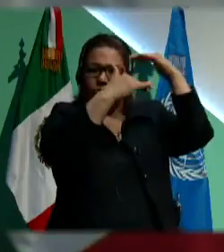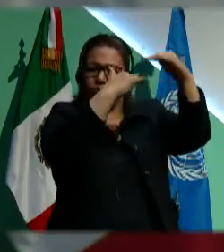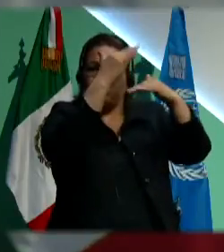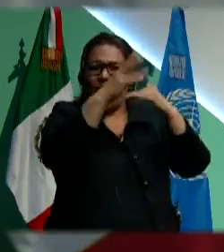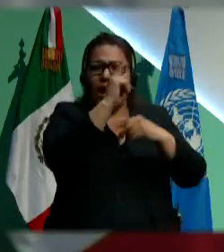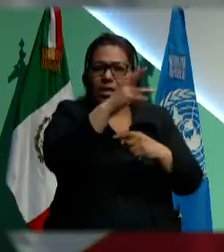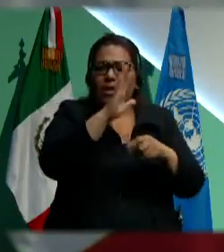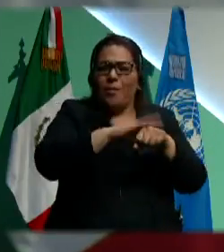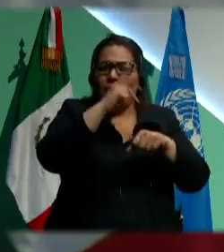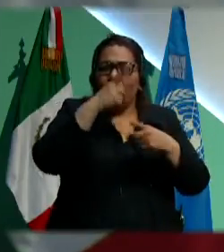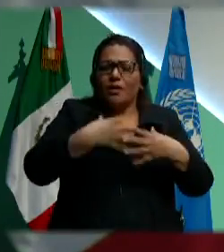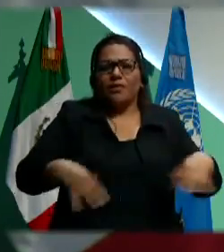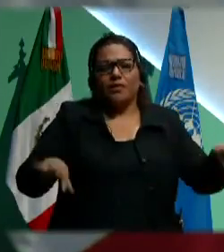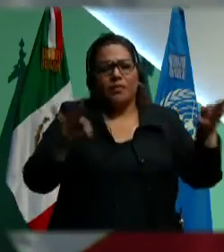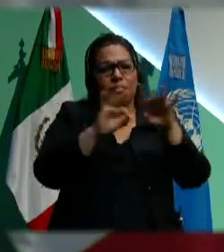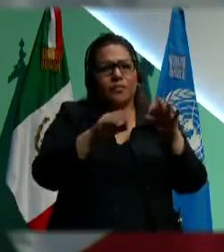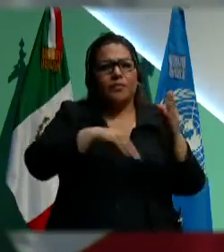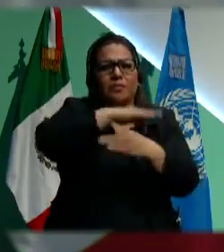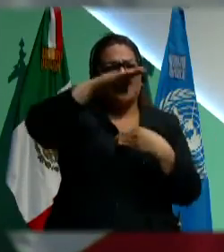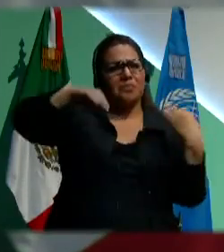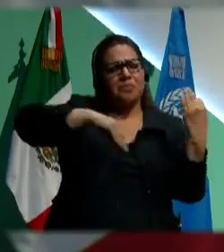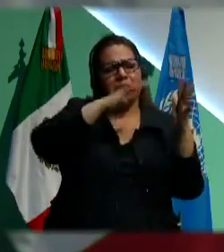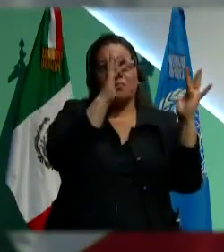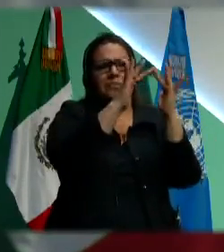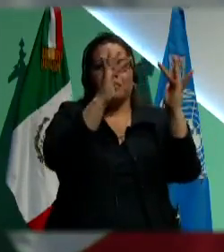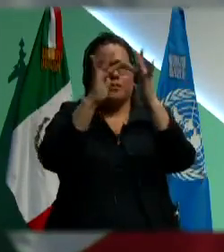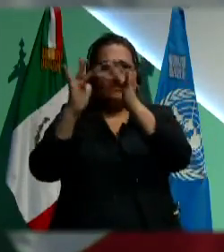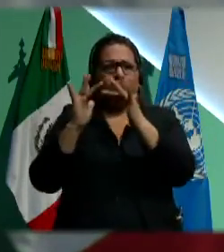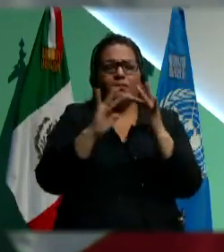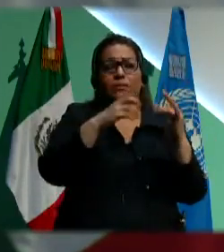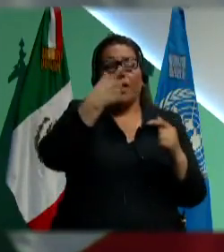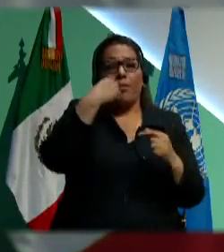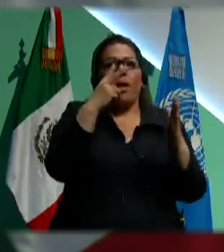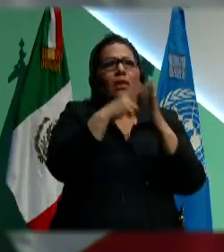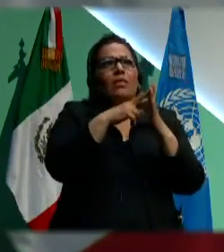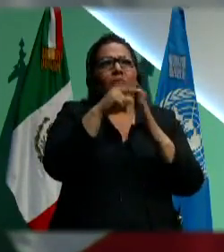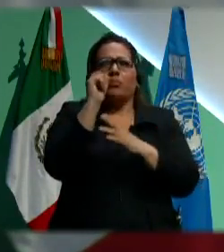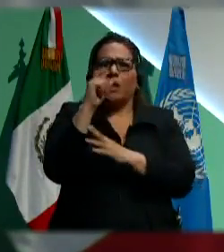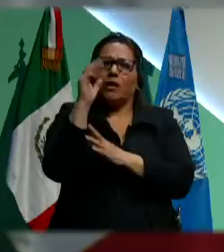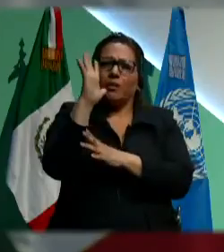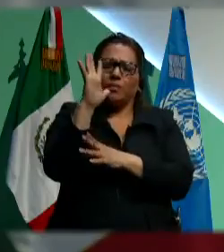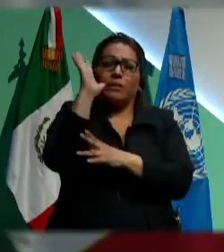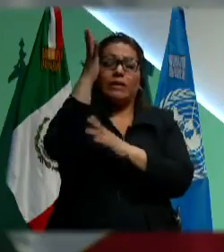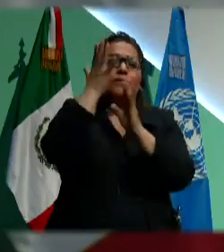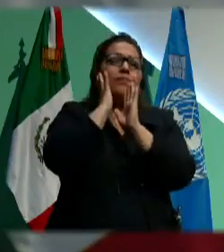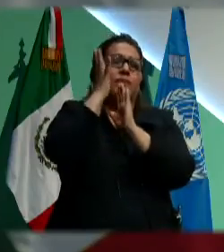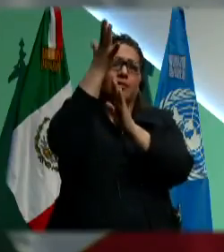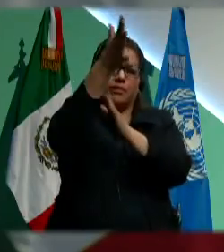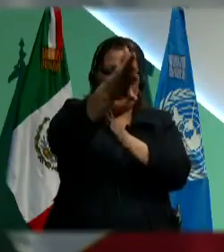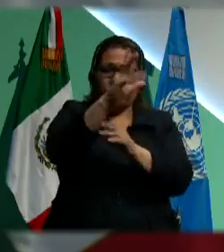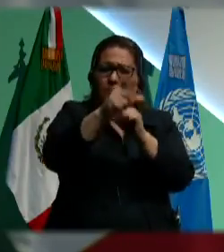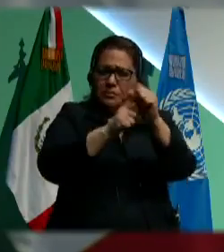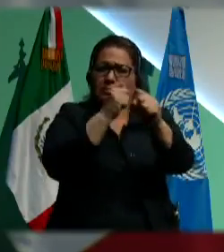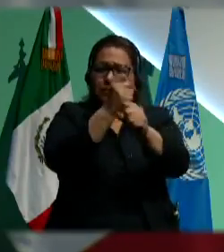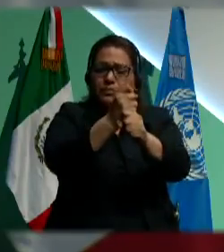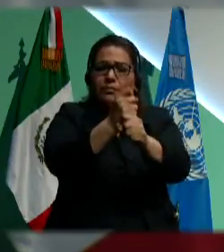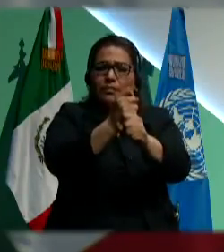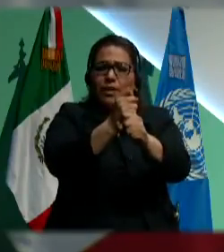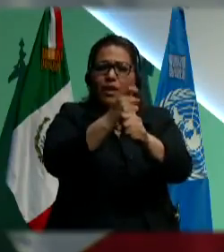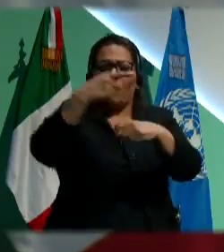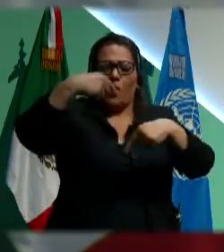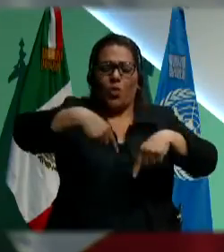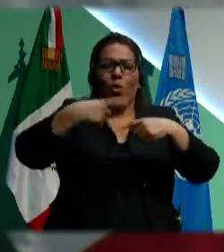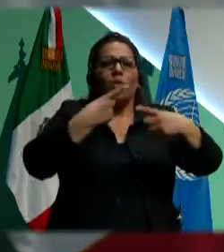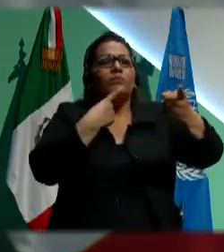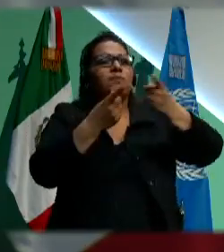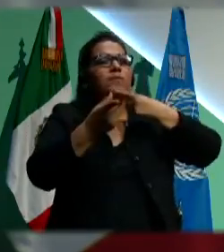connected by 2025. My submission, as we begin our deliberations on inclusive and sustainable growth at this